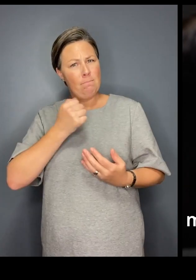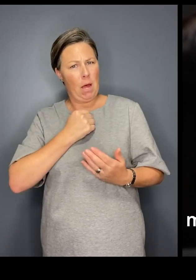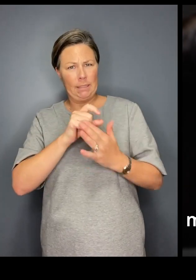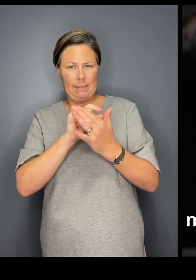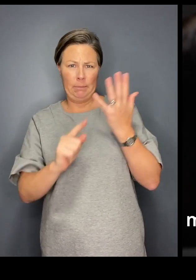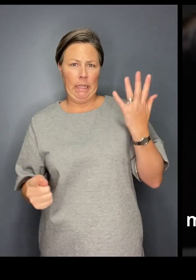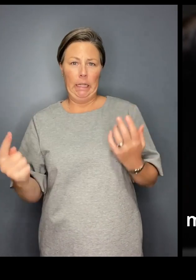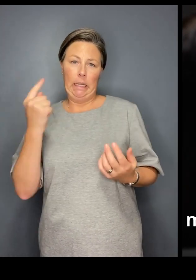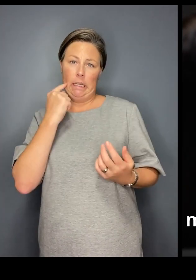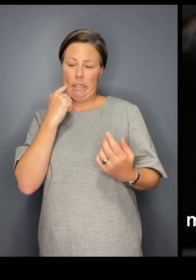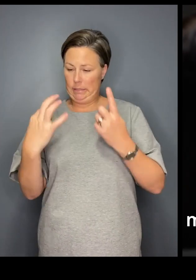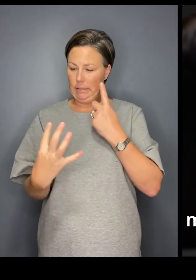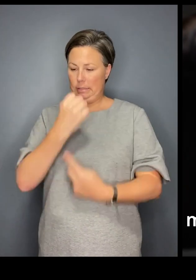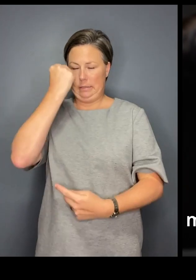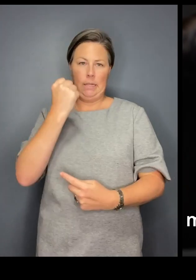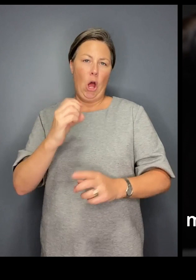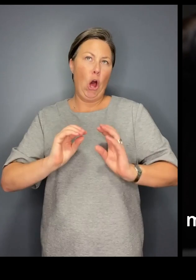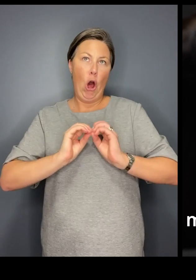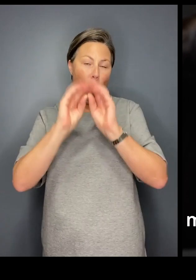very obvious